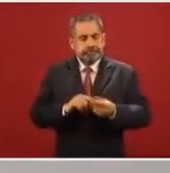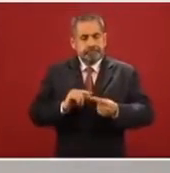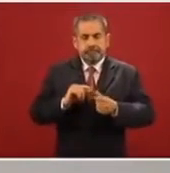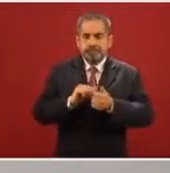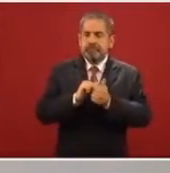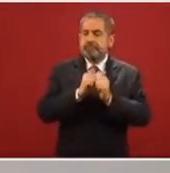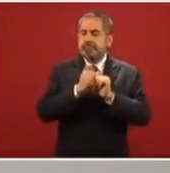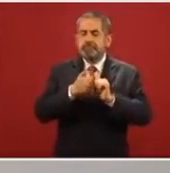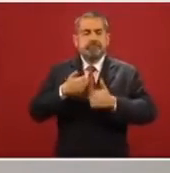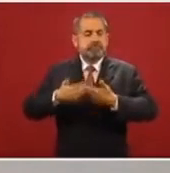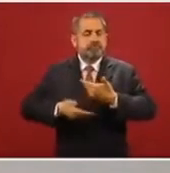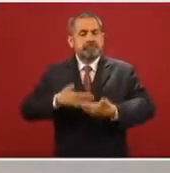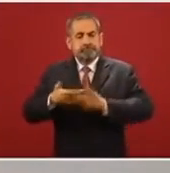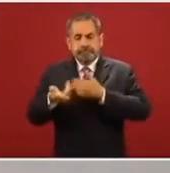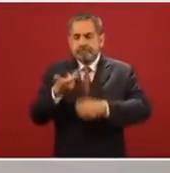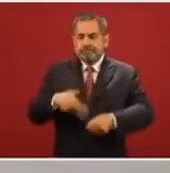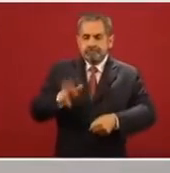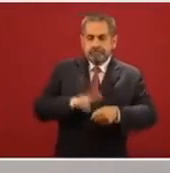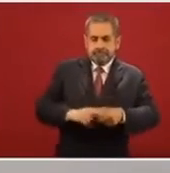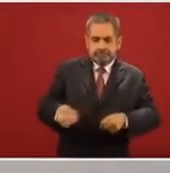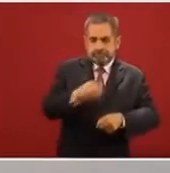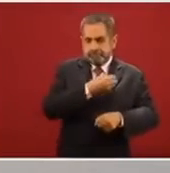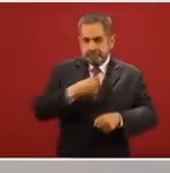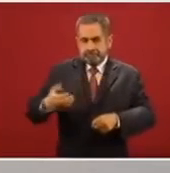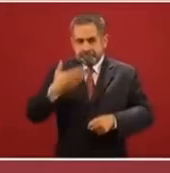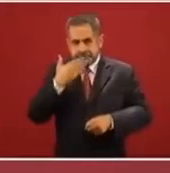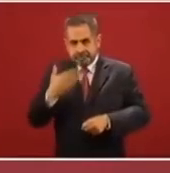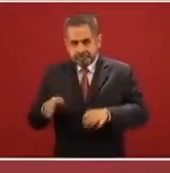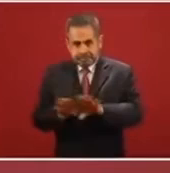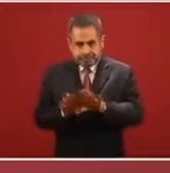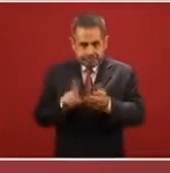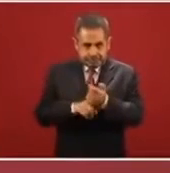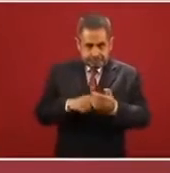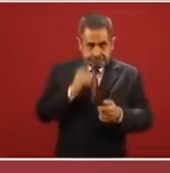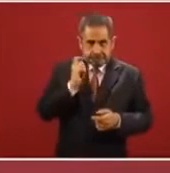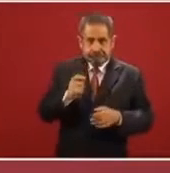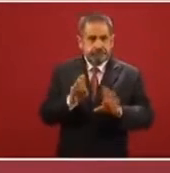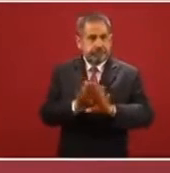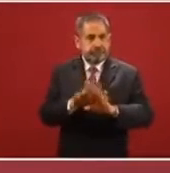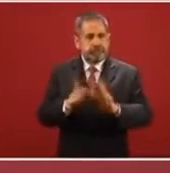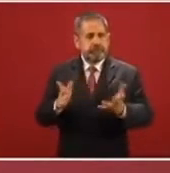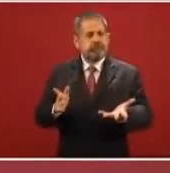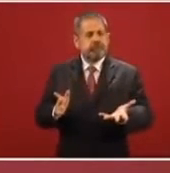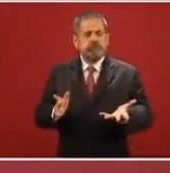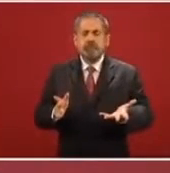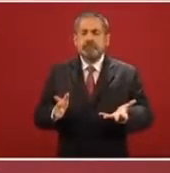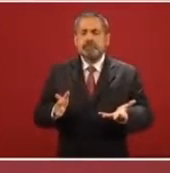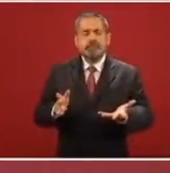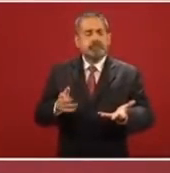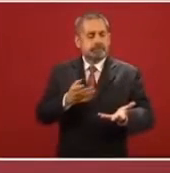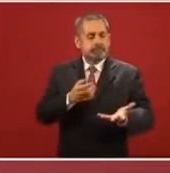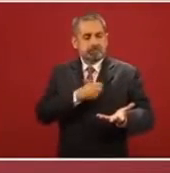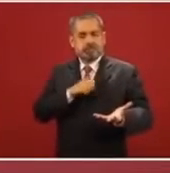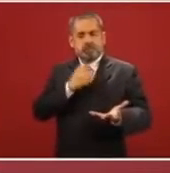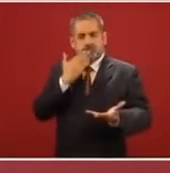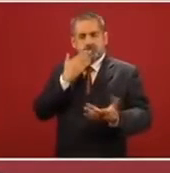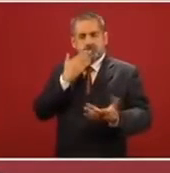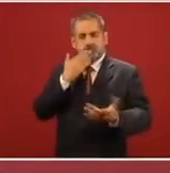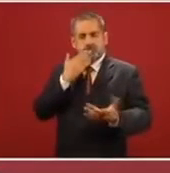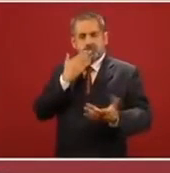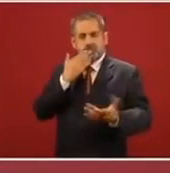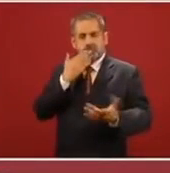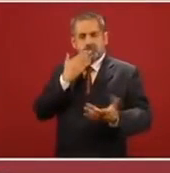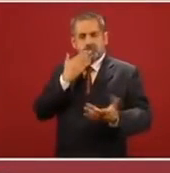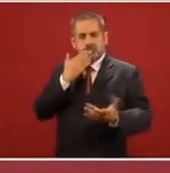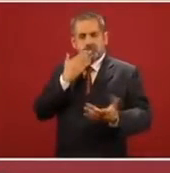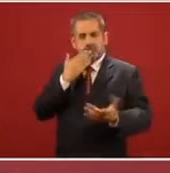hospitalario, scaling in de hospitals, reorganización de reorganization los servicios of de salud, services of de health, comunicación de riesgos,